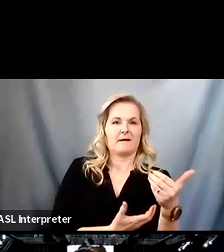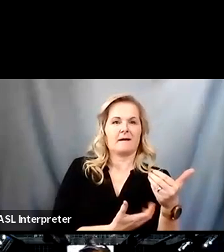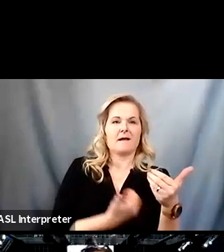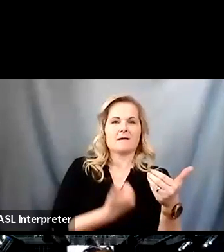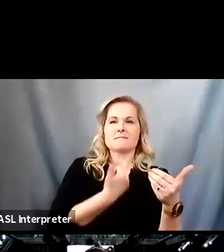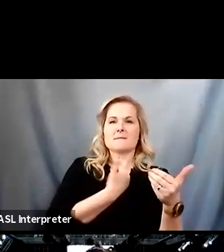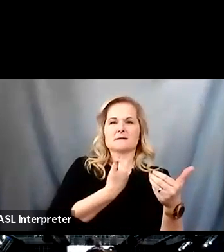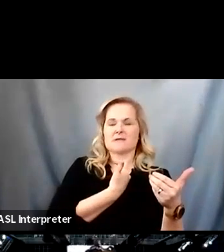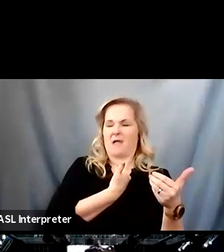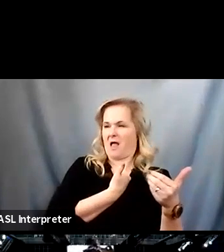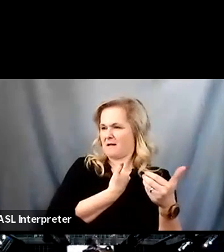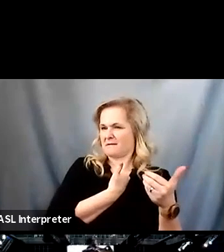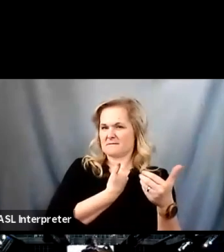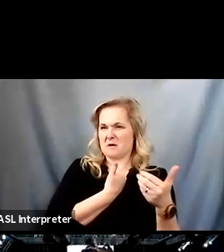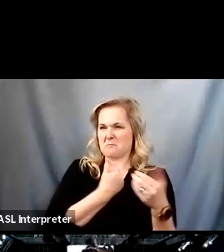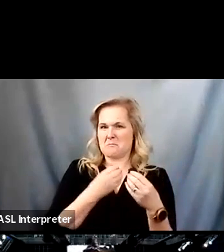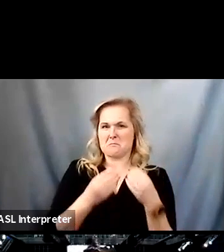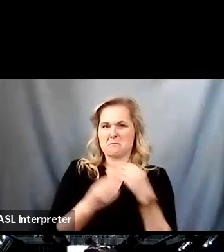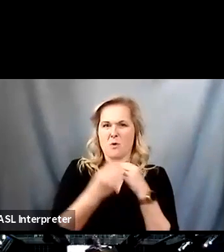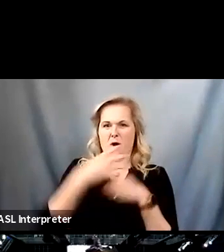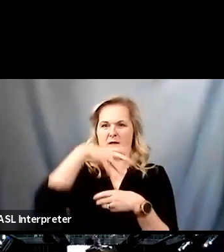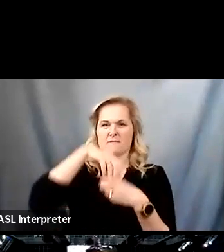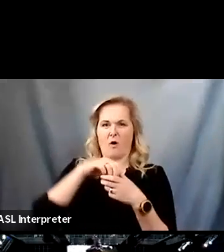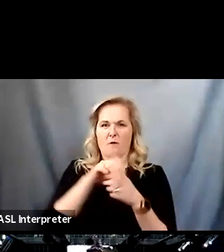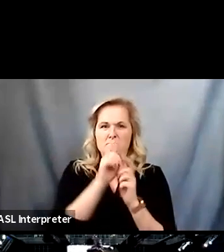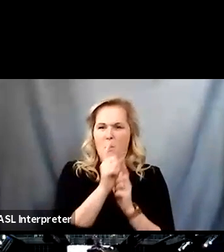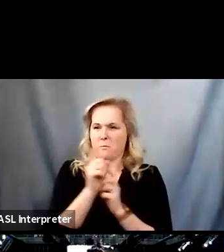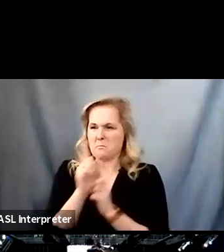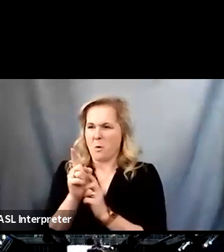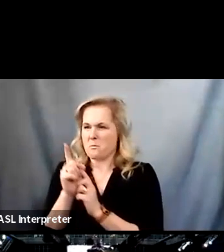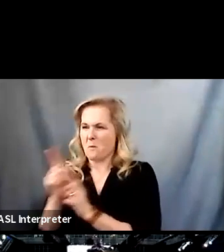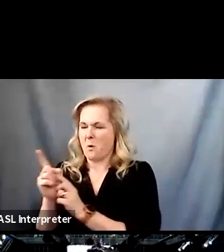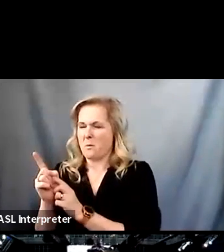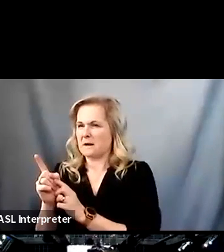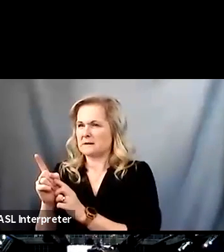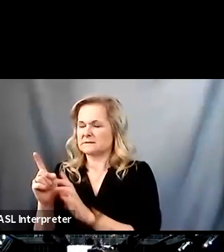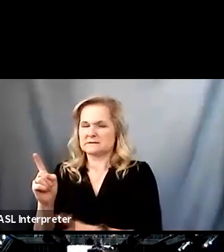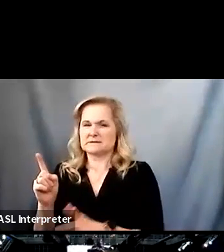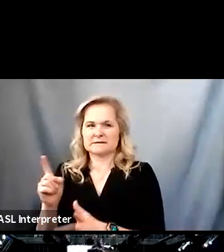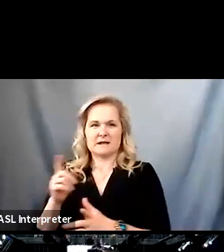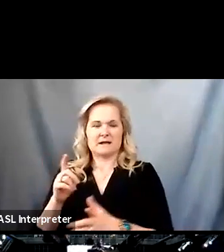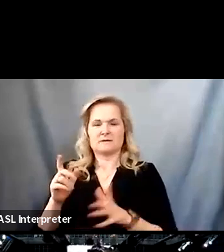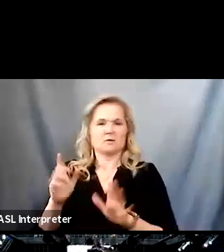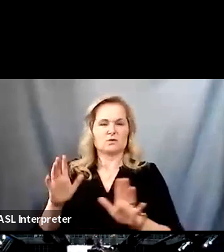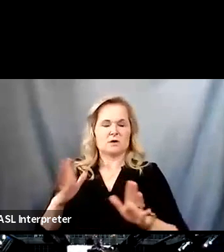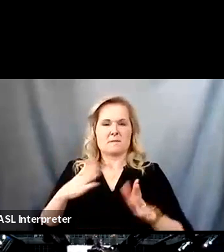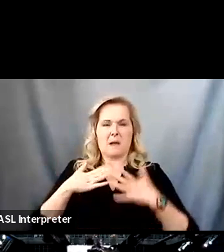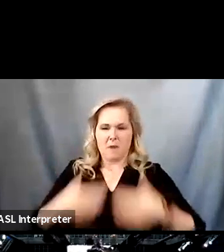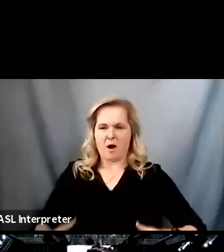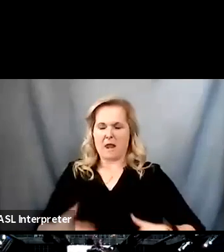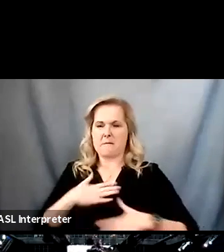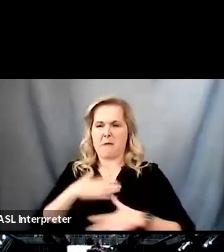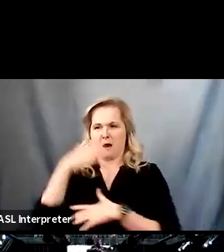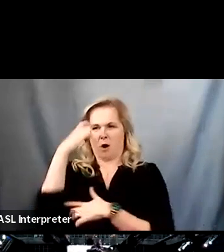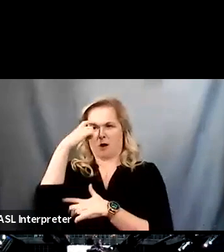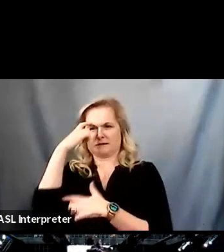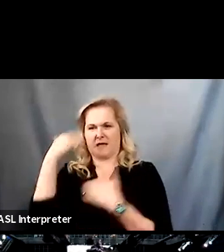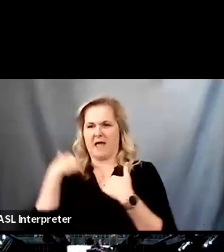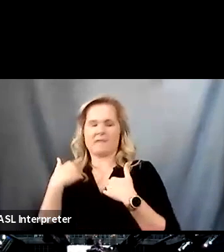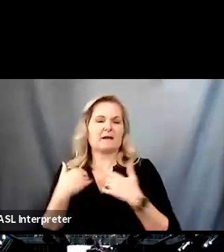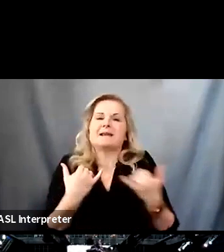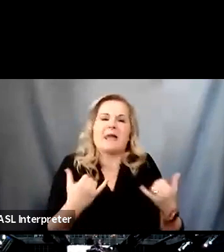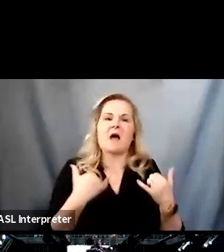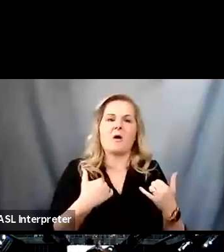the momentary experiences that my body and my consciousness are having, because I'm in a constant state